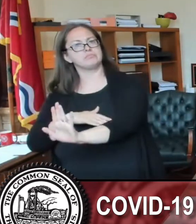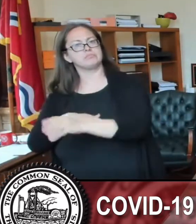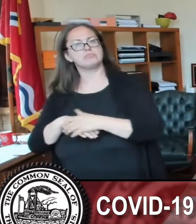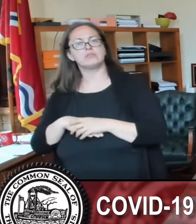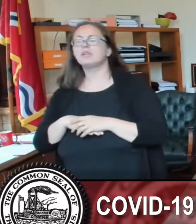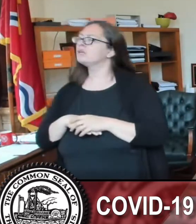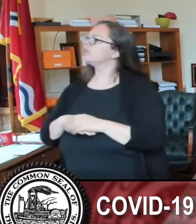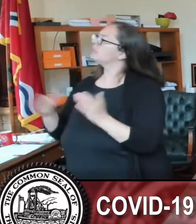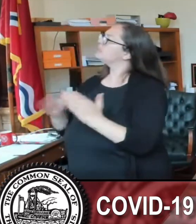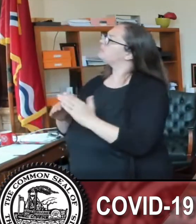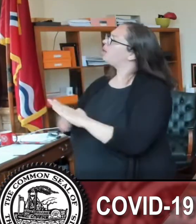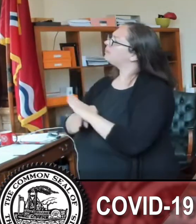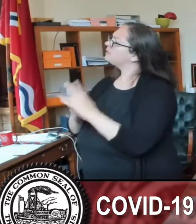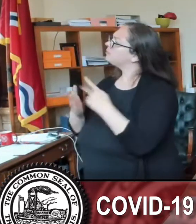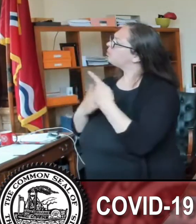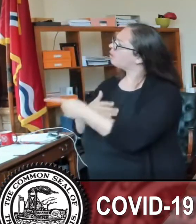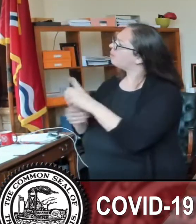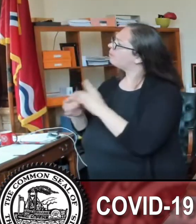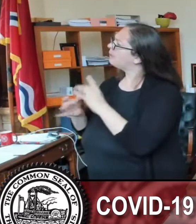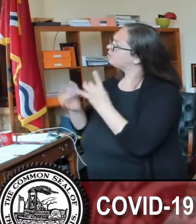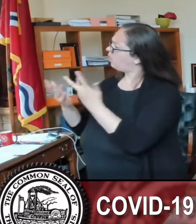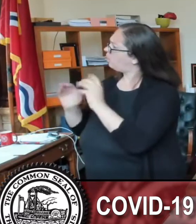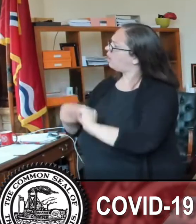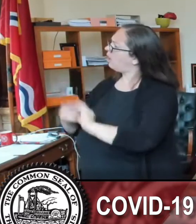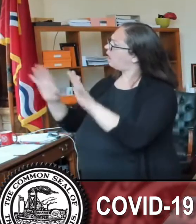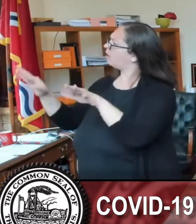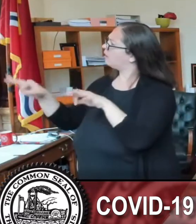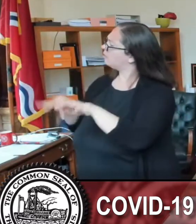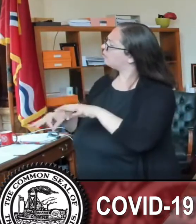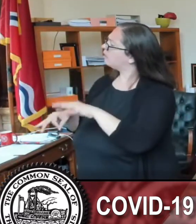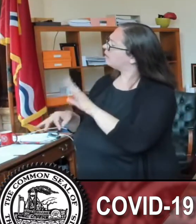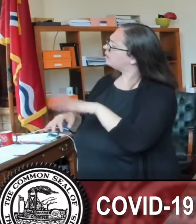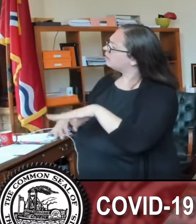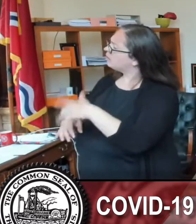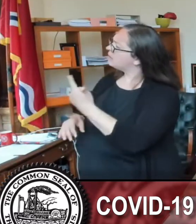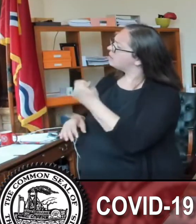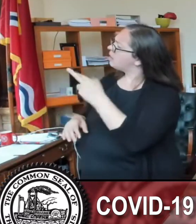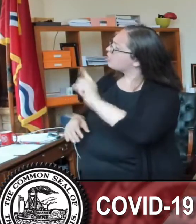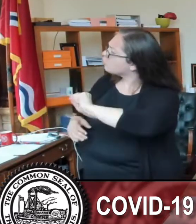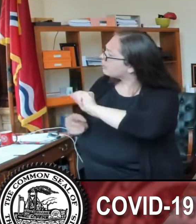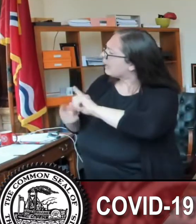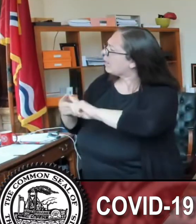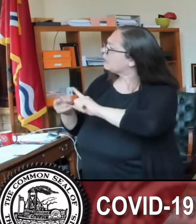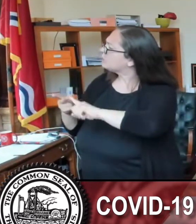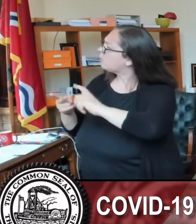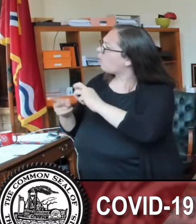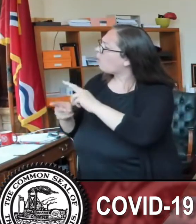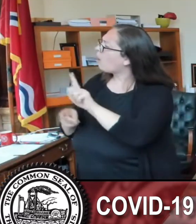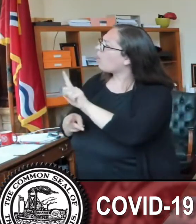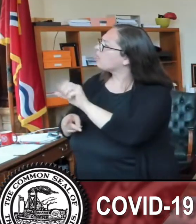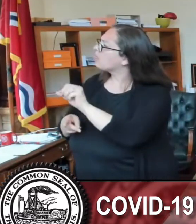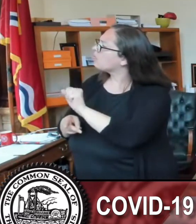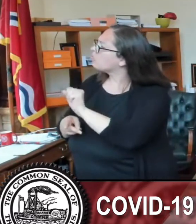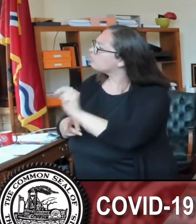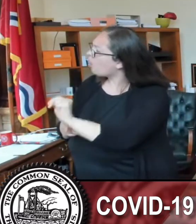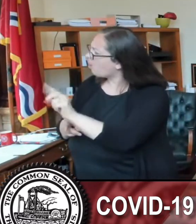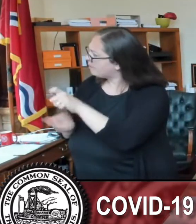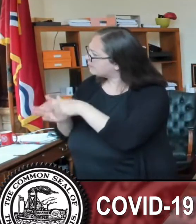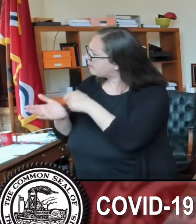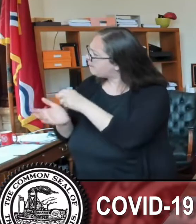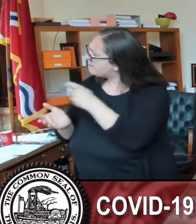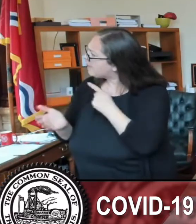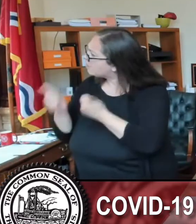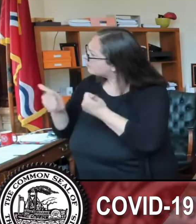business program that you mentioned, Mayor. A clarification question. Is it a grant or a loan that will have to be paid back to the city over time?